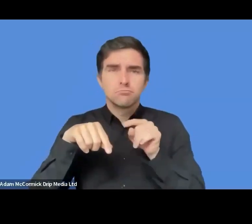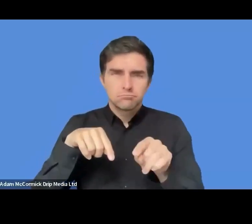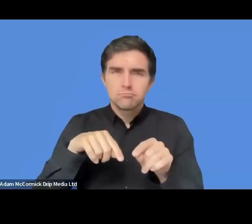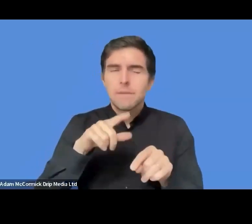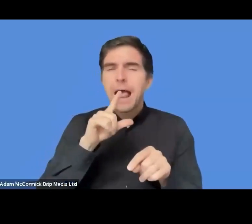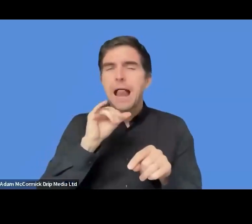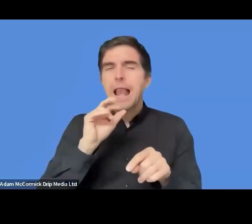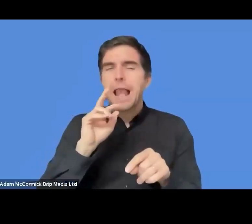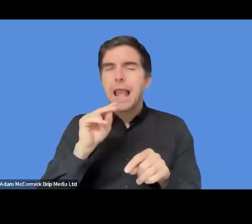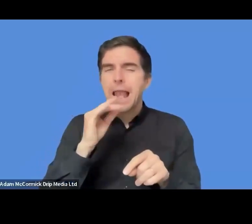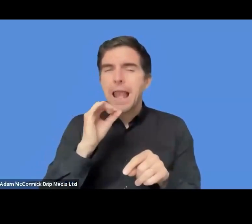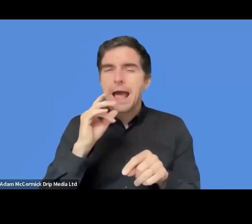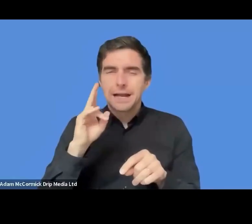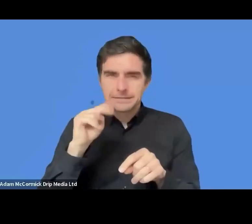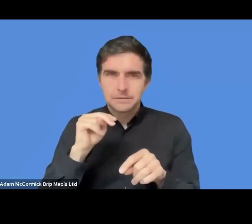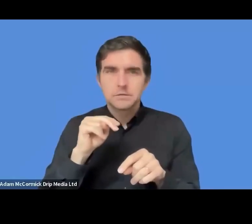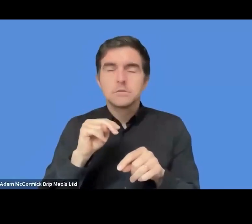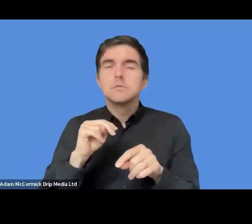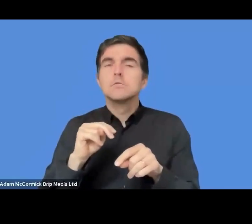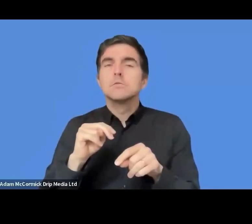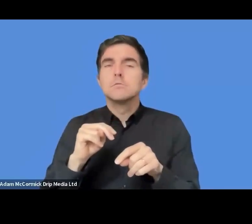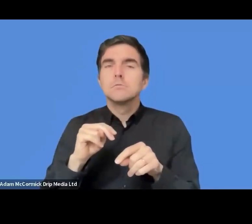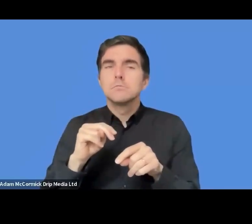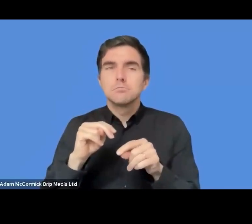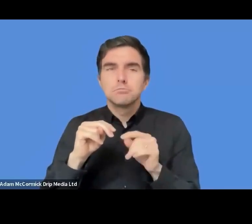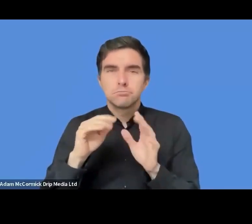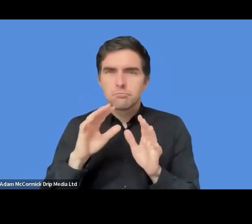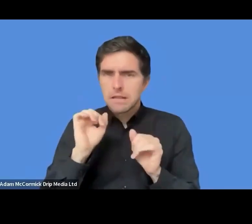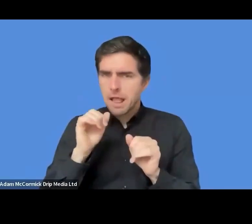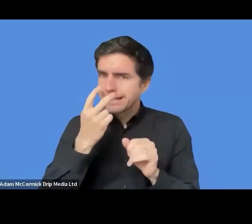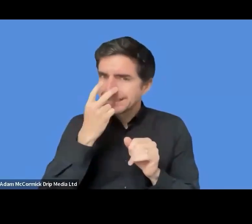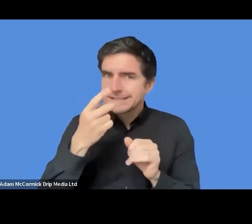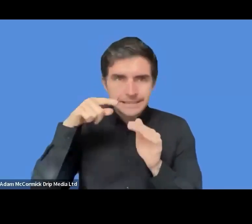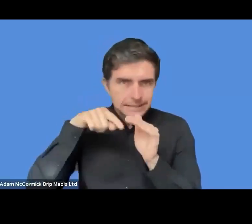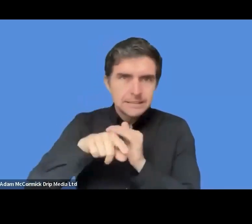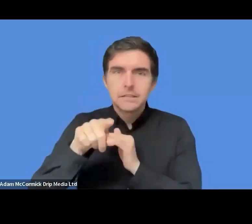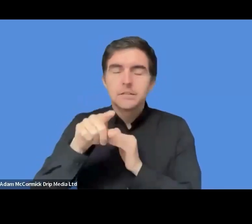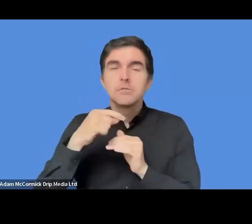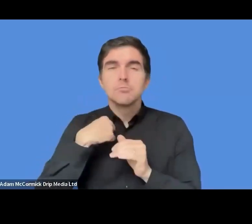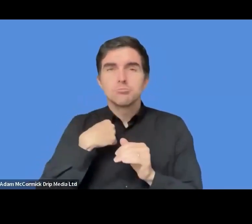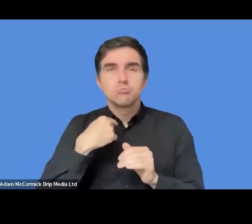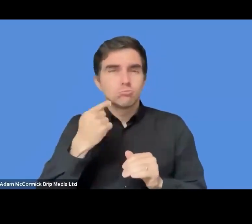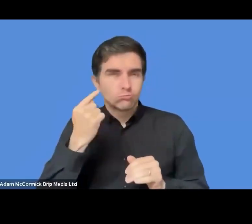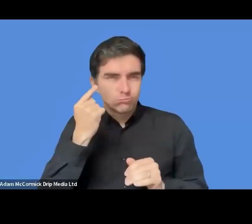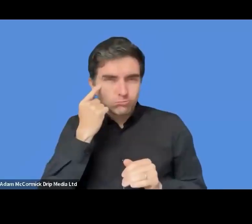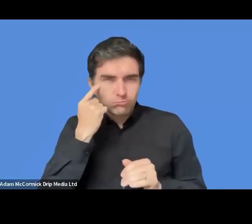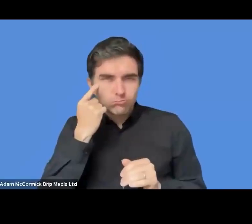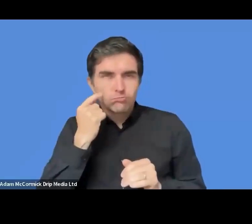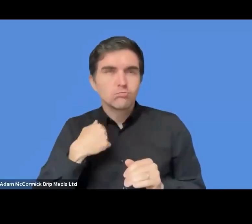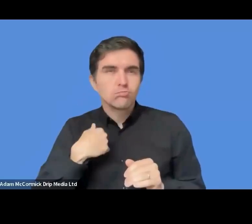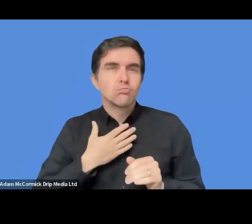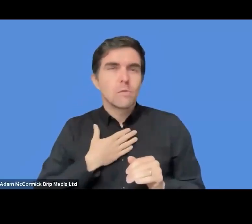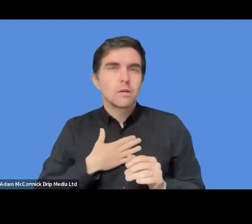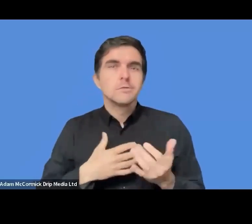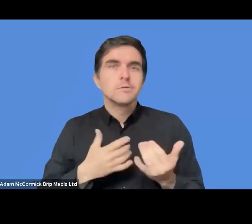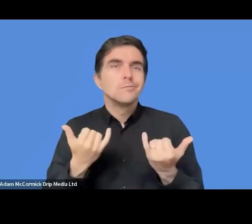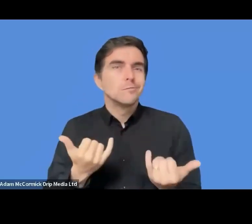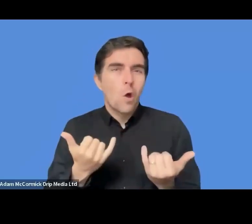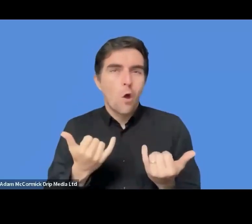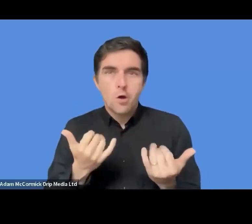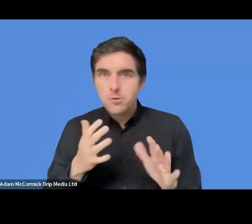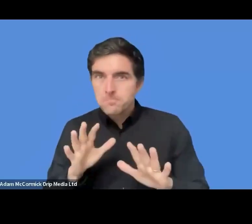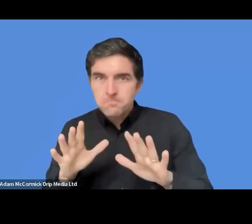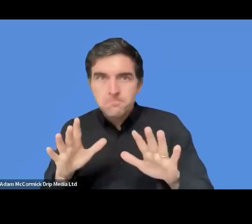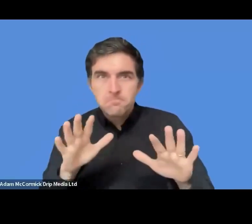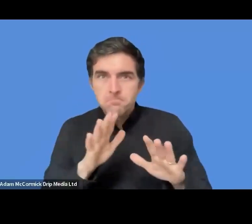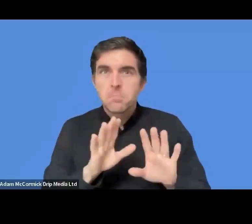So I think I would like to say we are now entering the closing because we